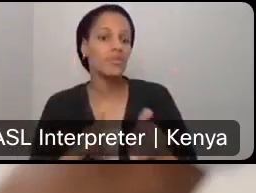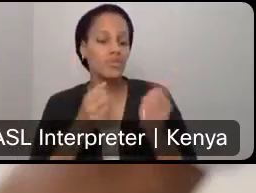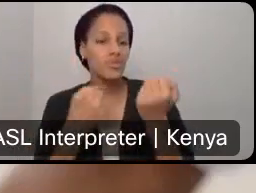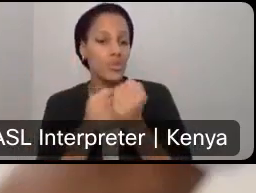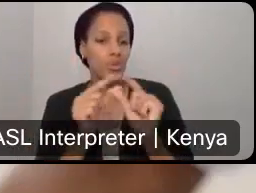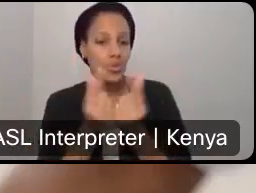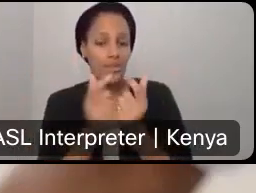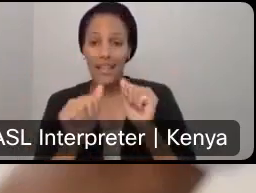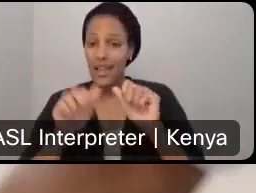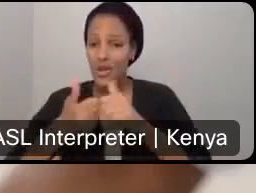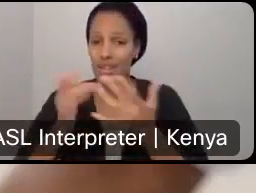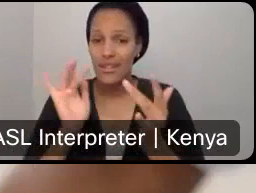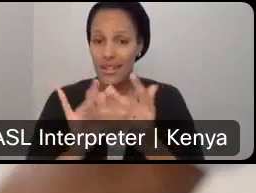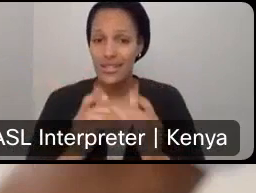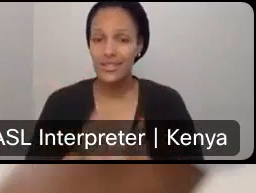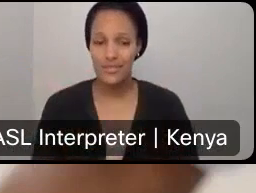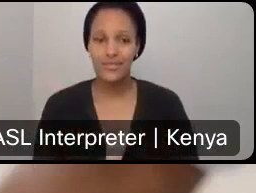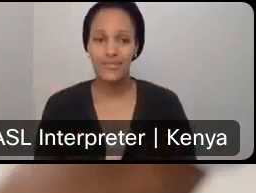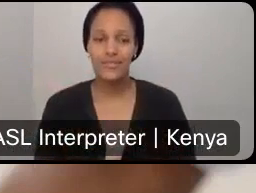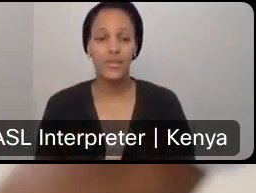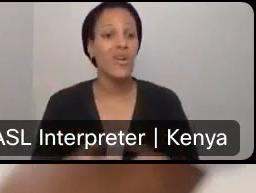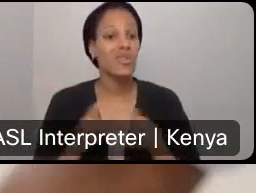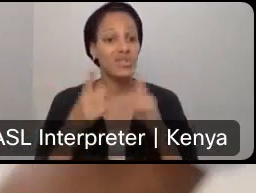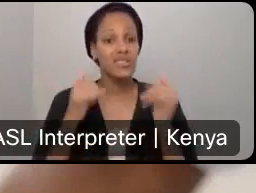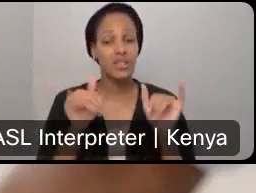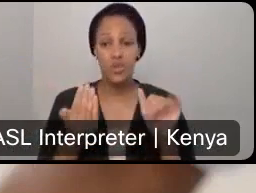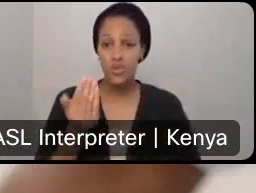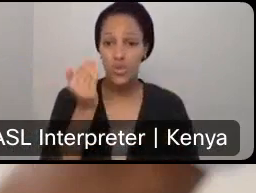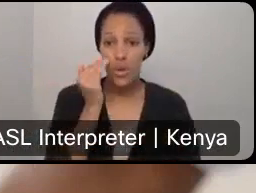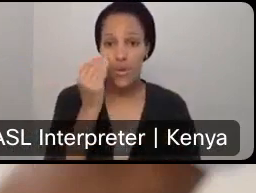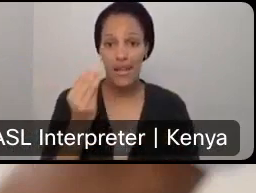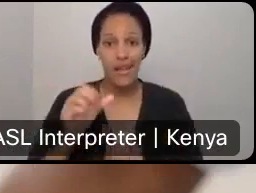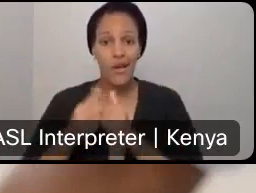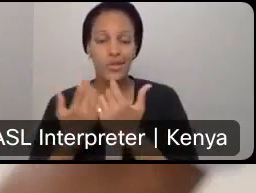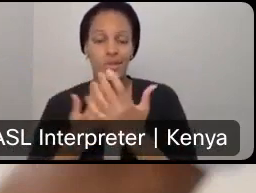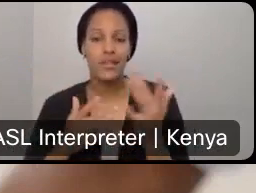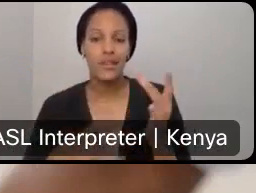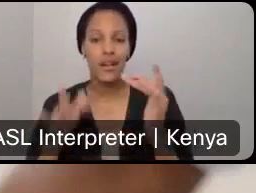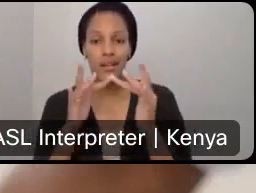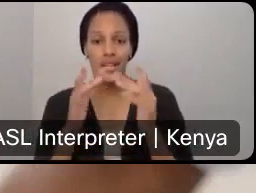perceptions. Be aware of and know how to contact resources that